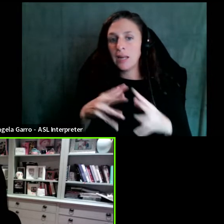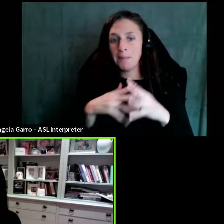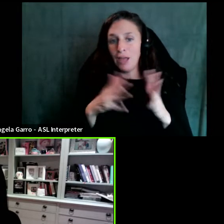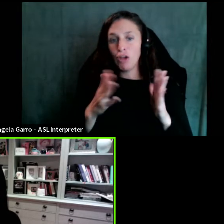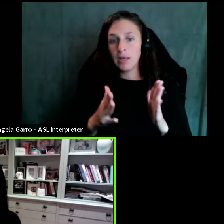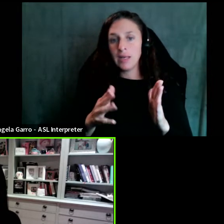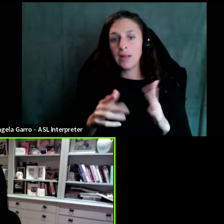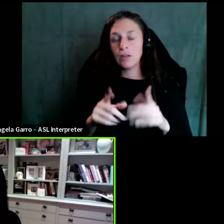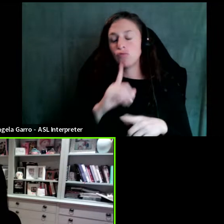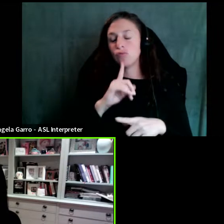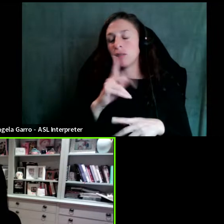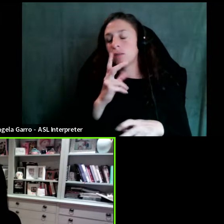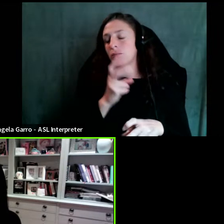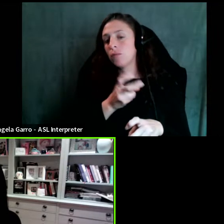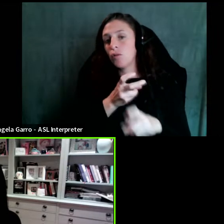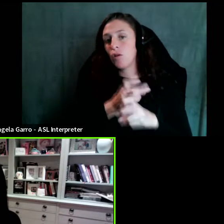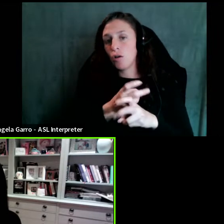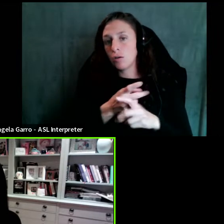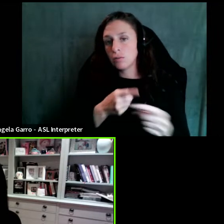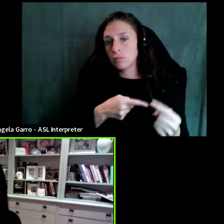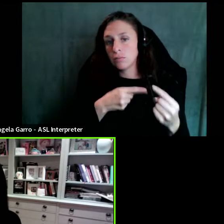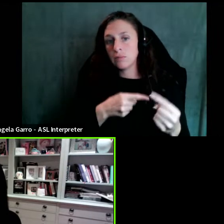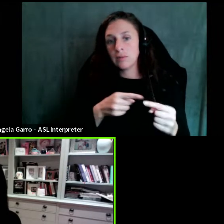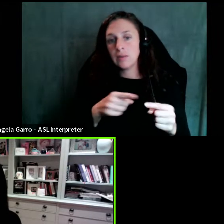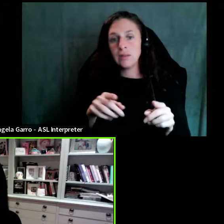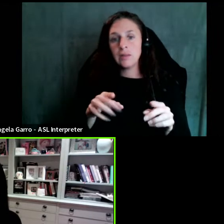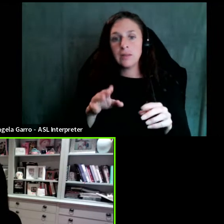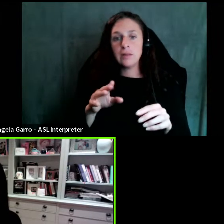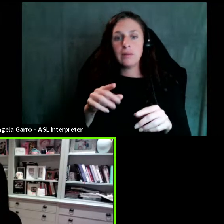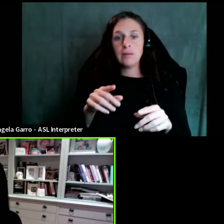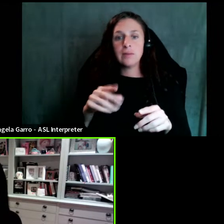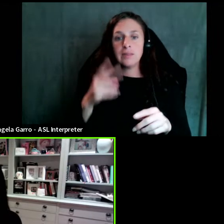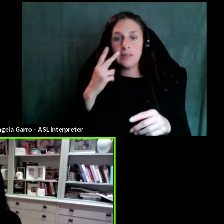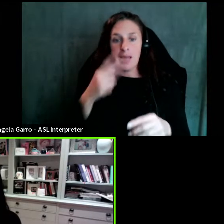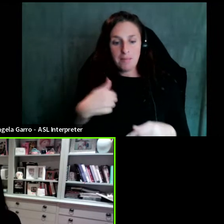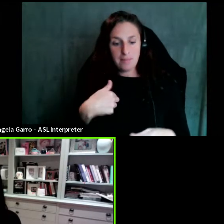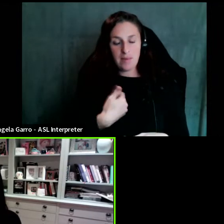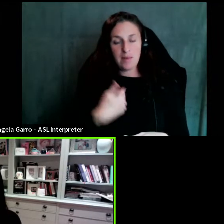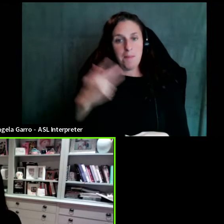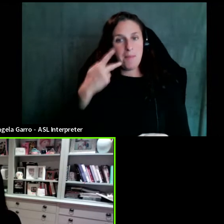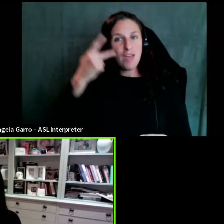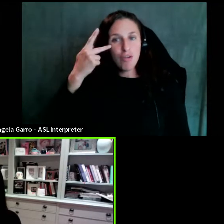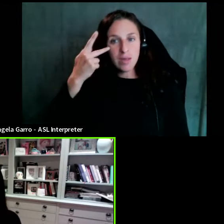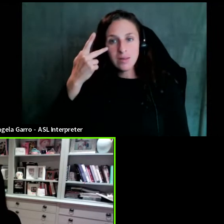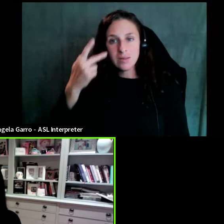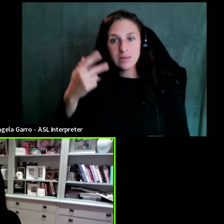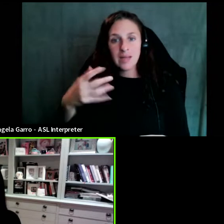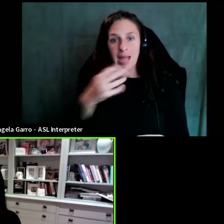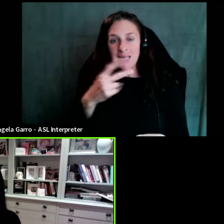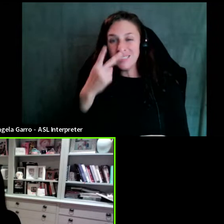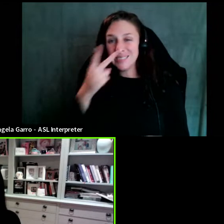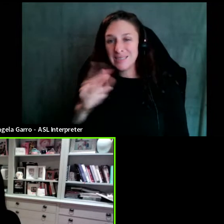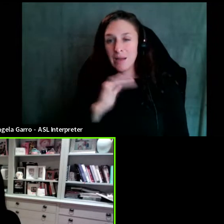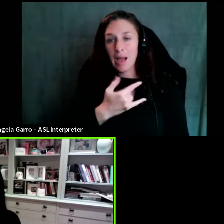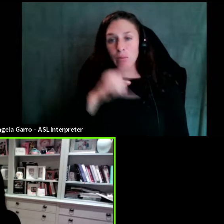hard to be a parent right now and see that our kids are being